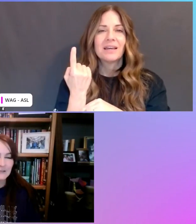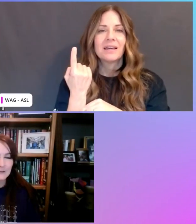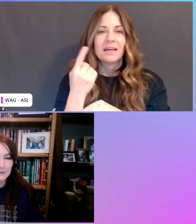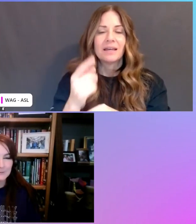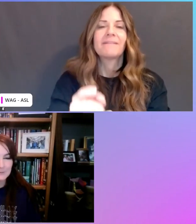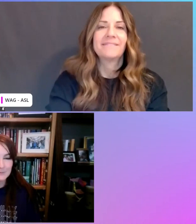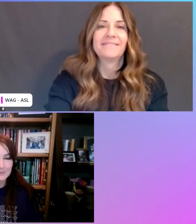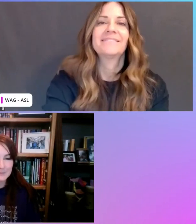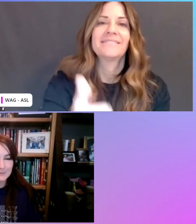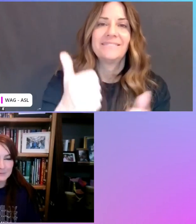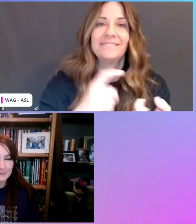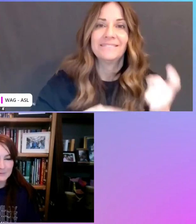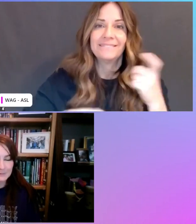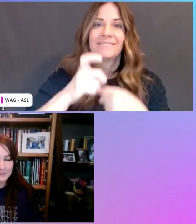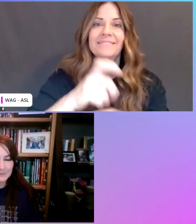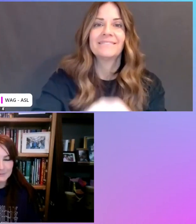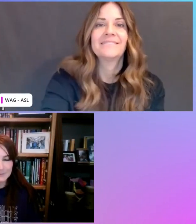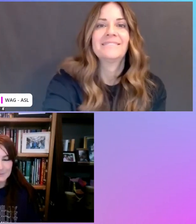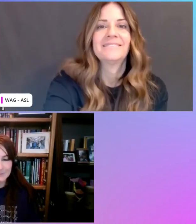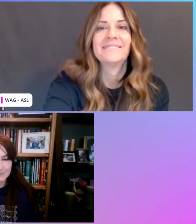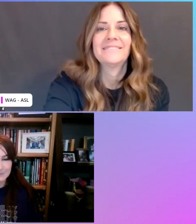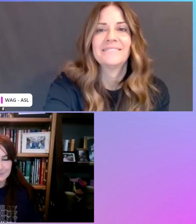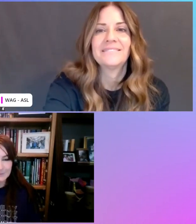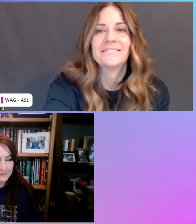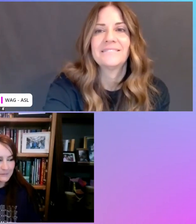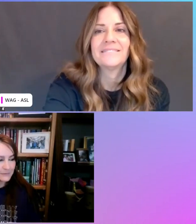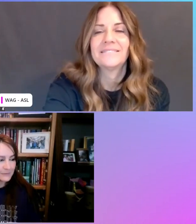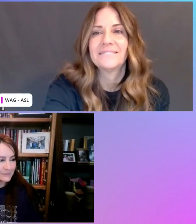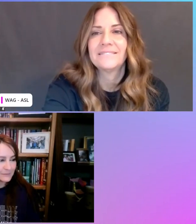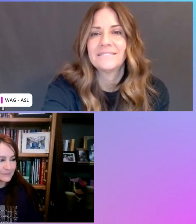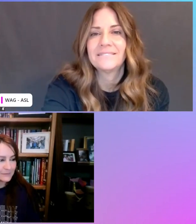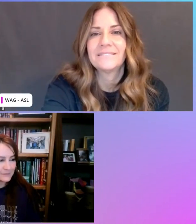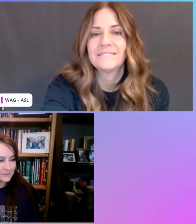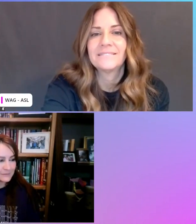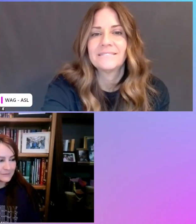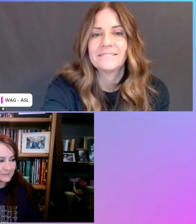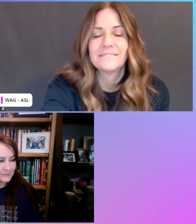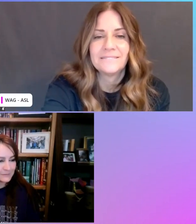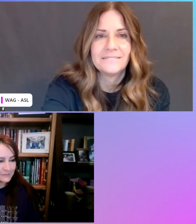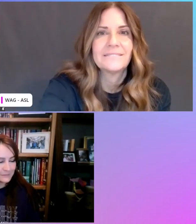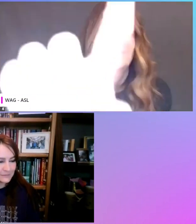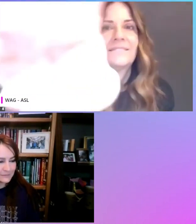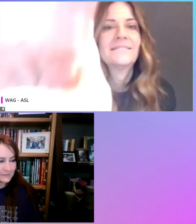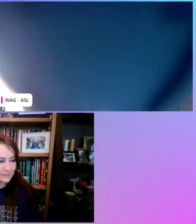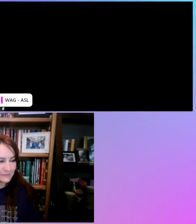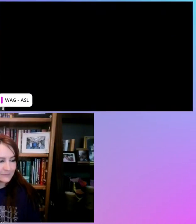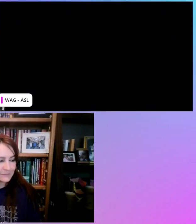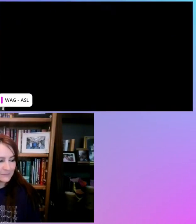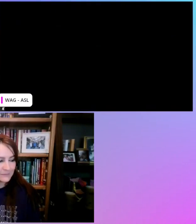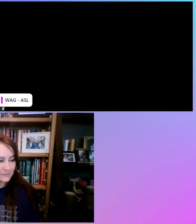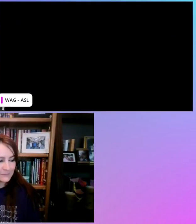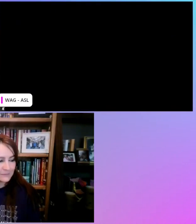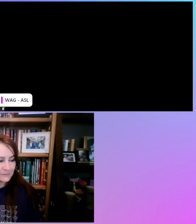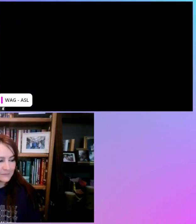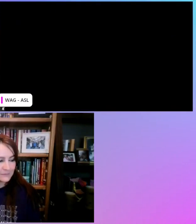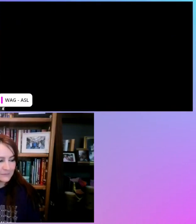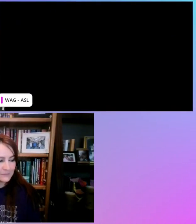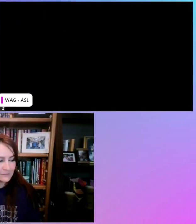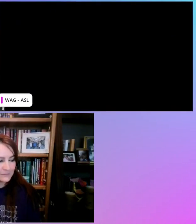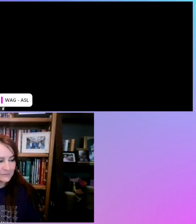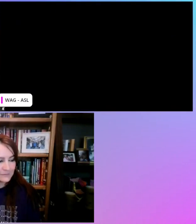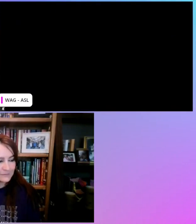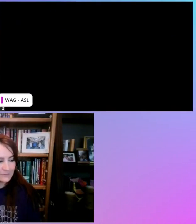of a pushback from a legal perspective. So um, again, just building those relationships, having